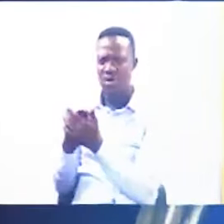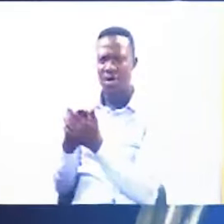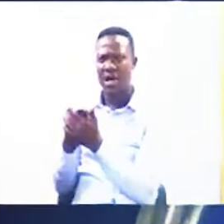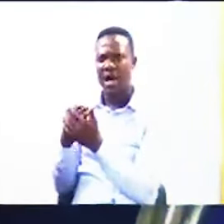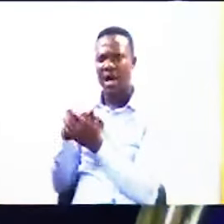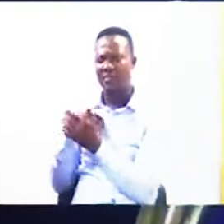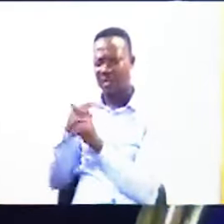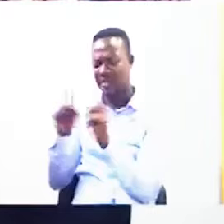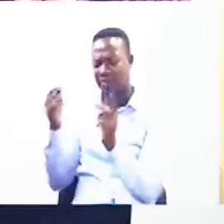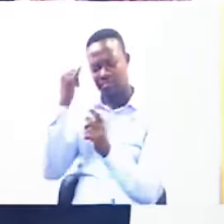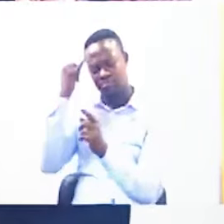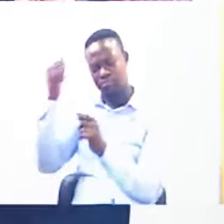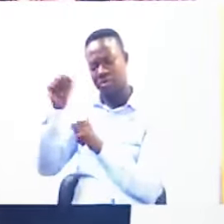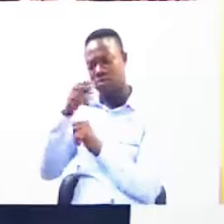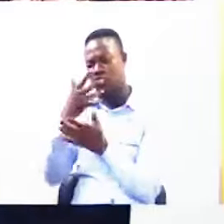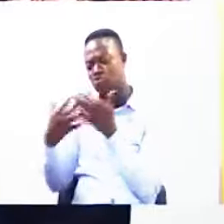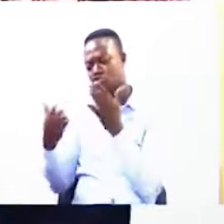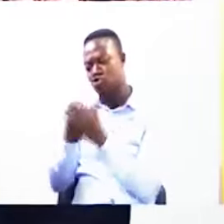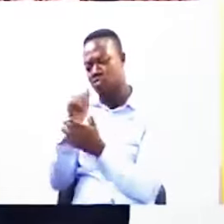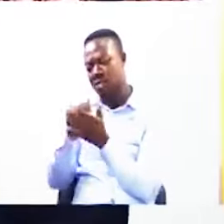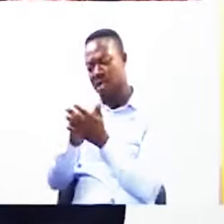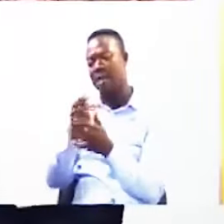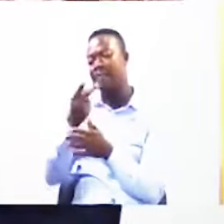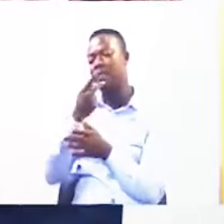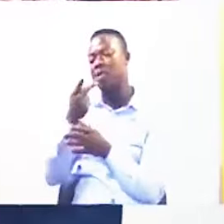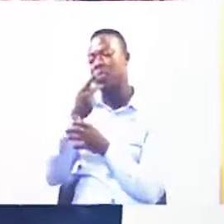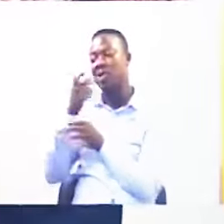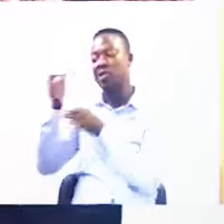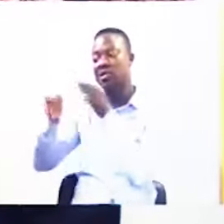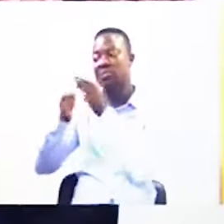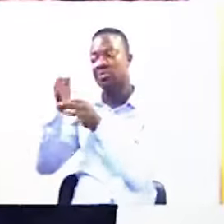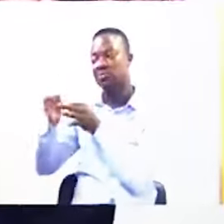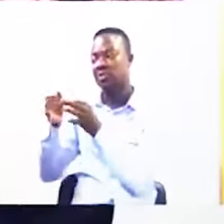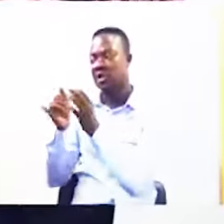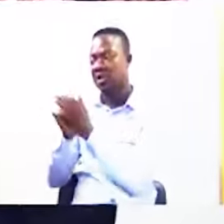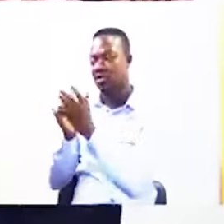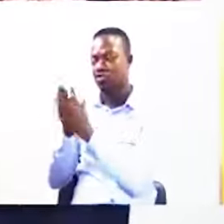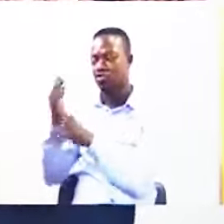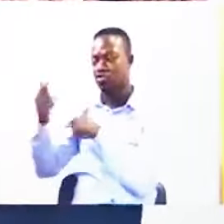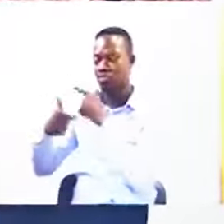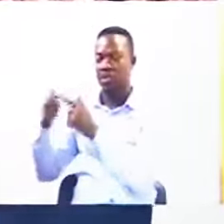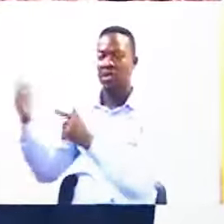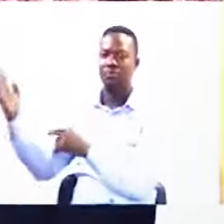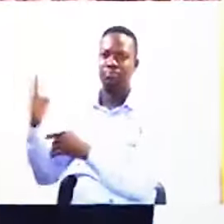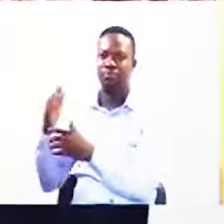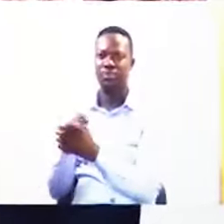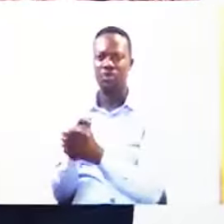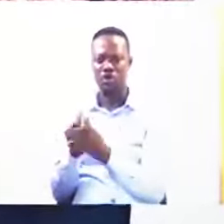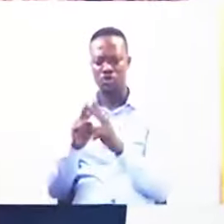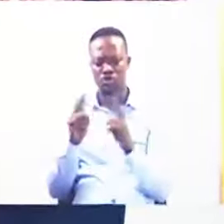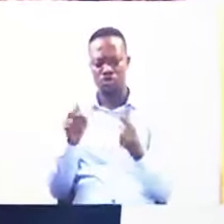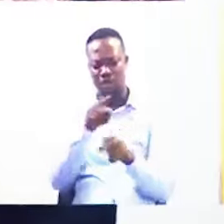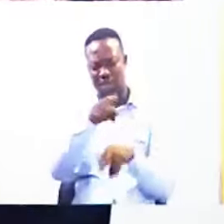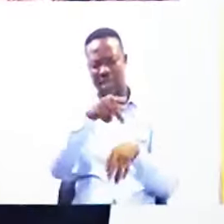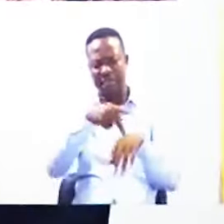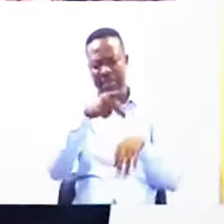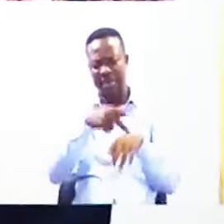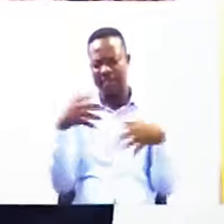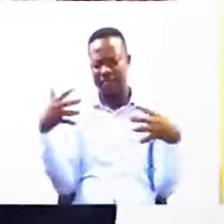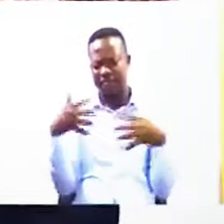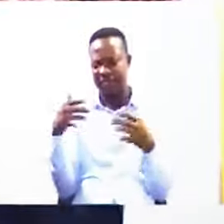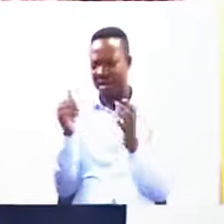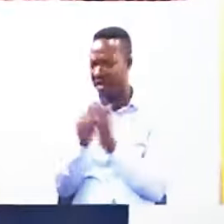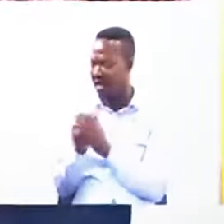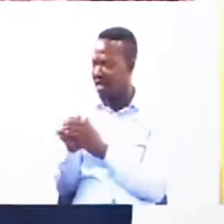efa asempa somafo Paul e kan wasema wonam adom so e di aba no. Now he feared what they could do, so